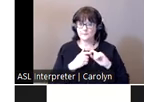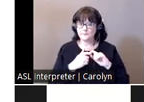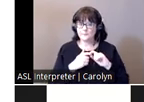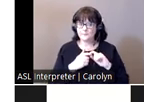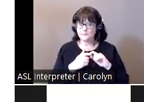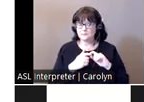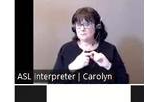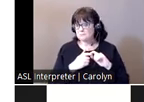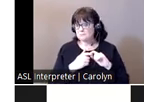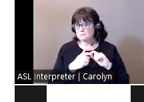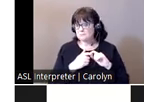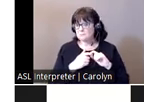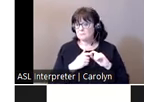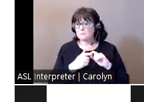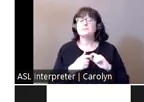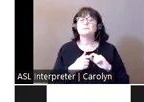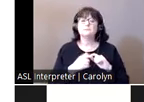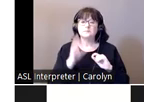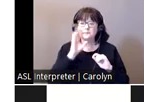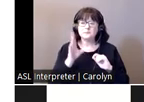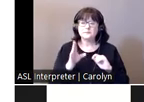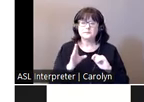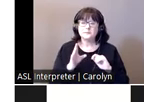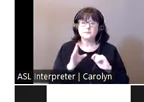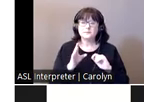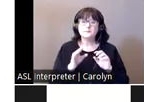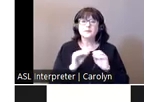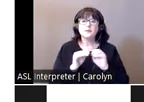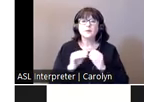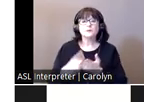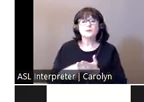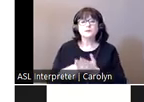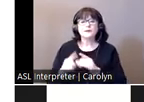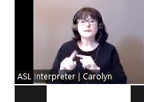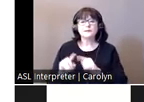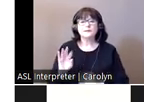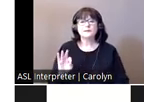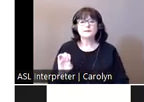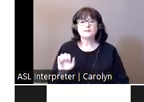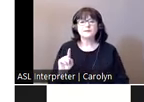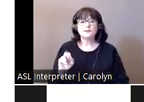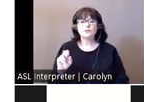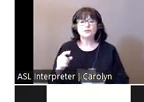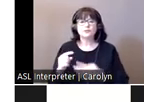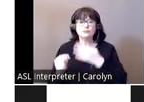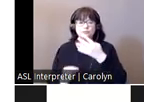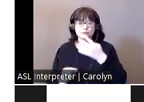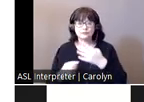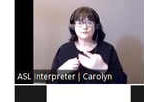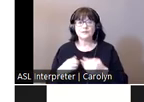and then we'll talk a little bit more in more detail about some of the features of micro-credentials, which I've arranged around 7 subtopics.